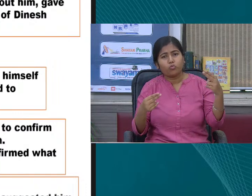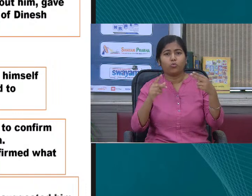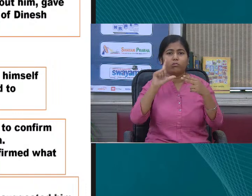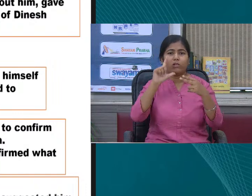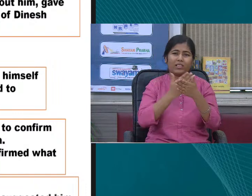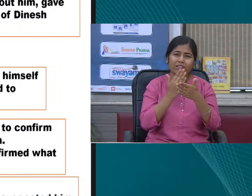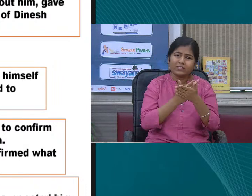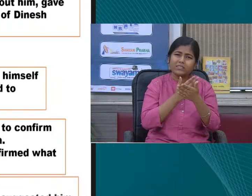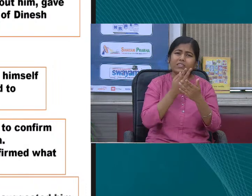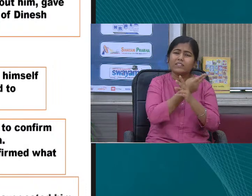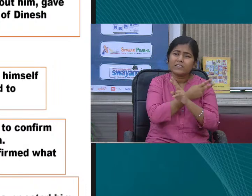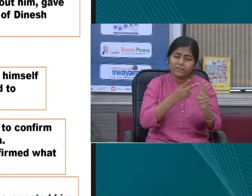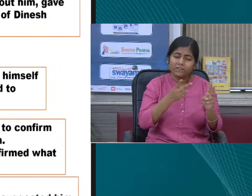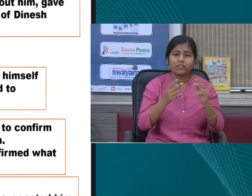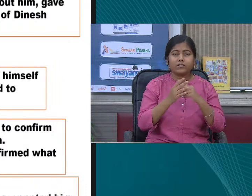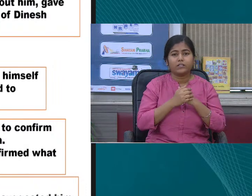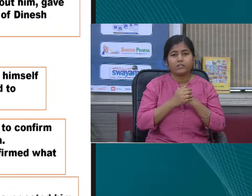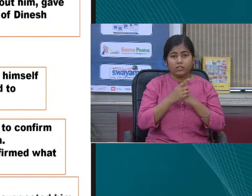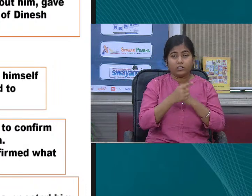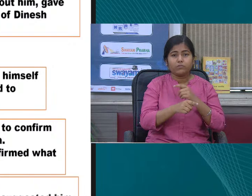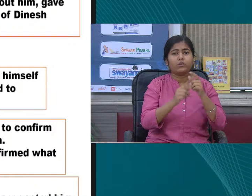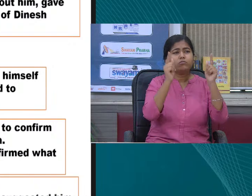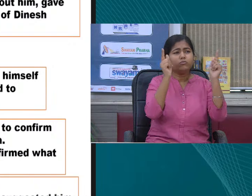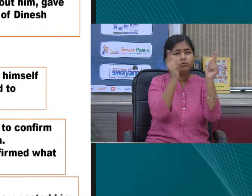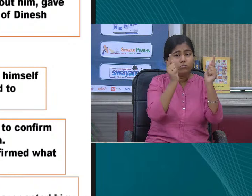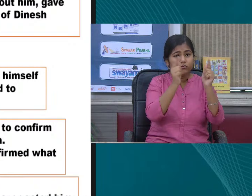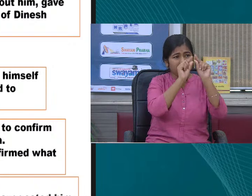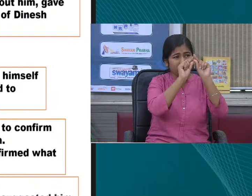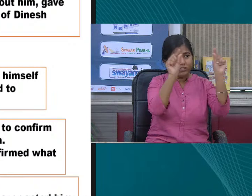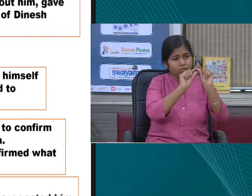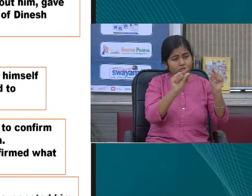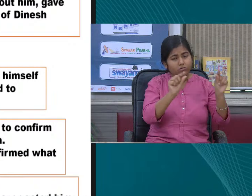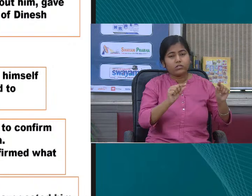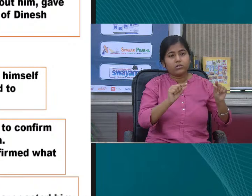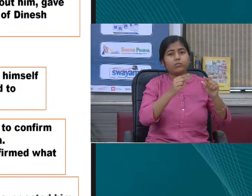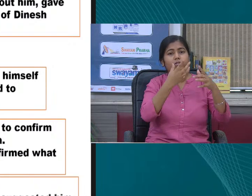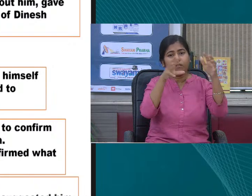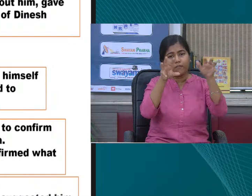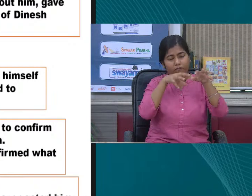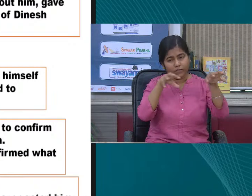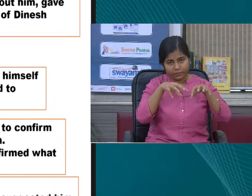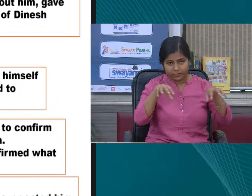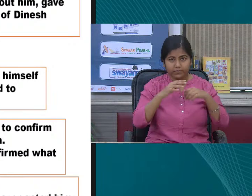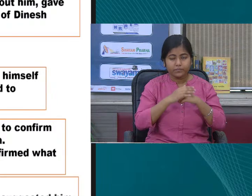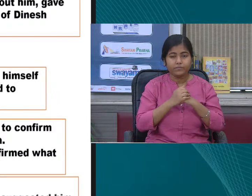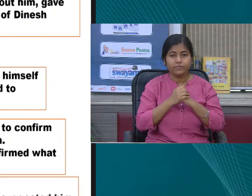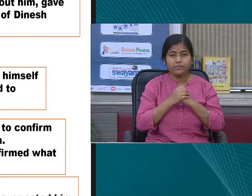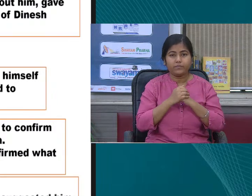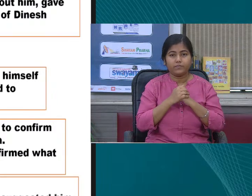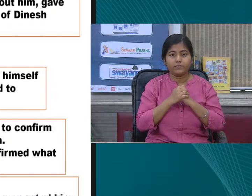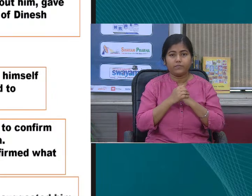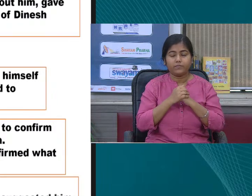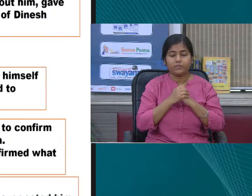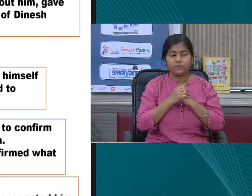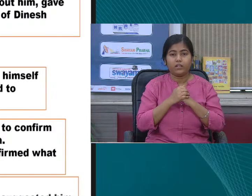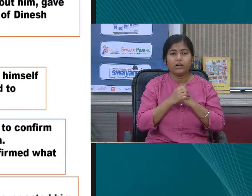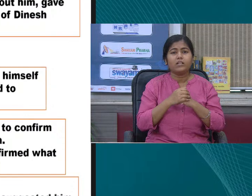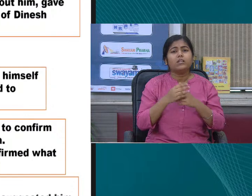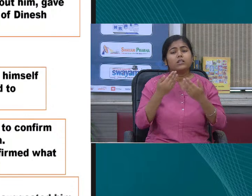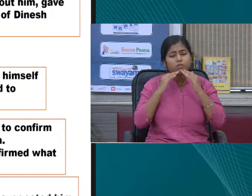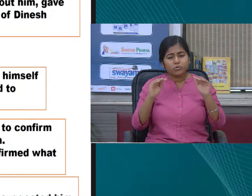into small chunks or in small sentences so that the students who are not